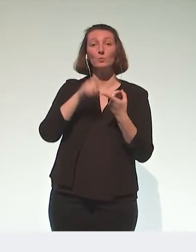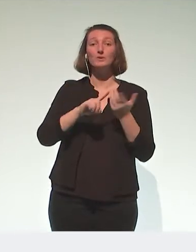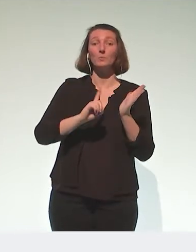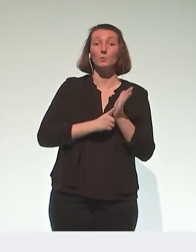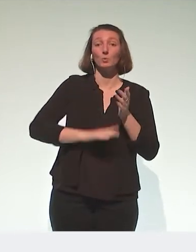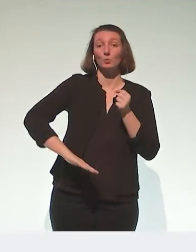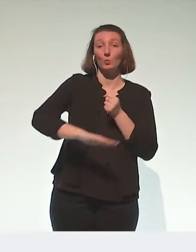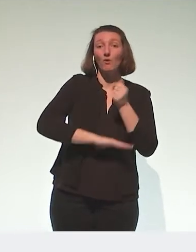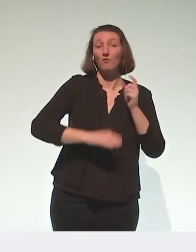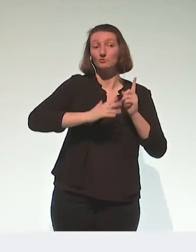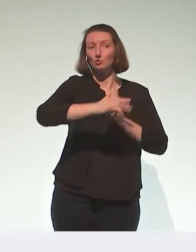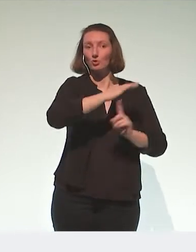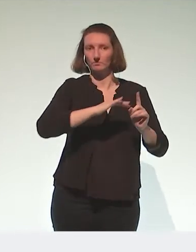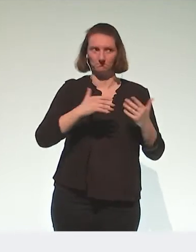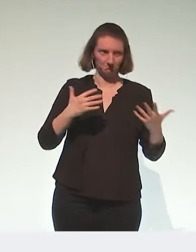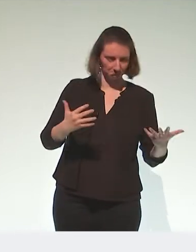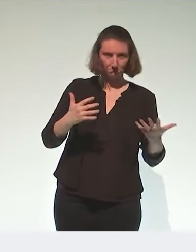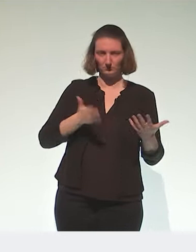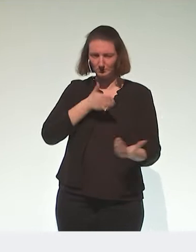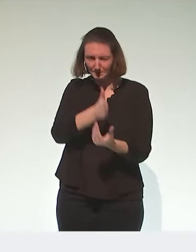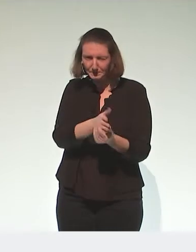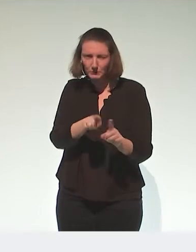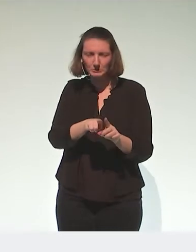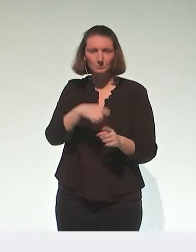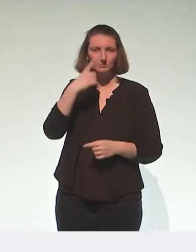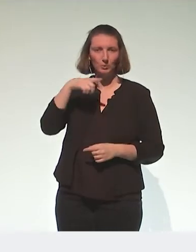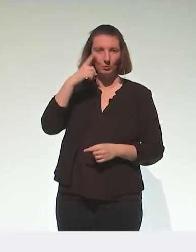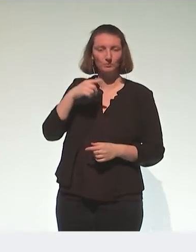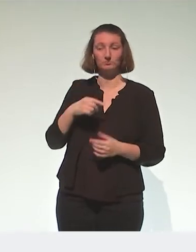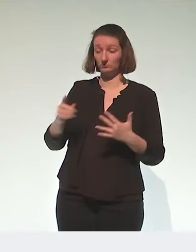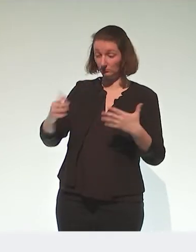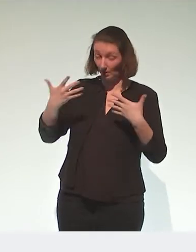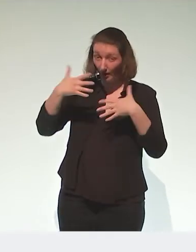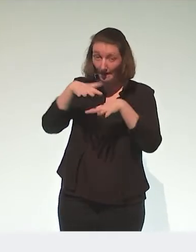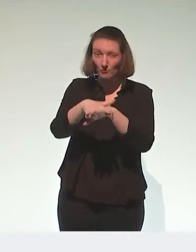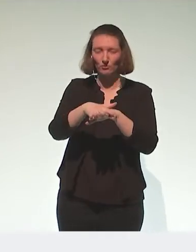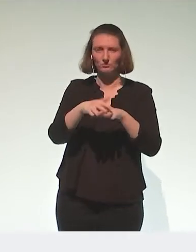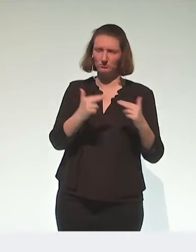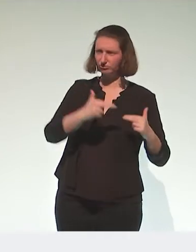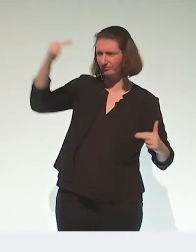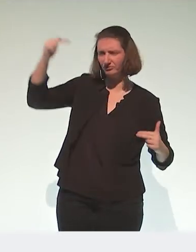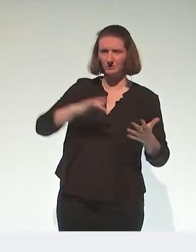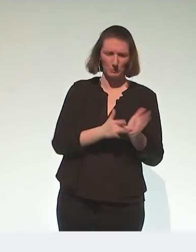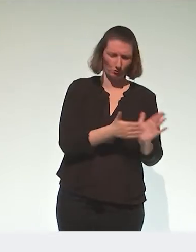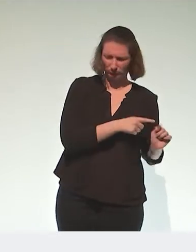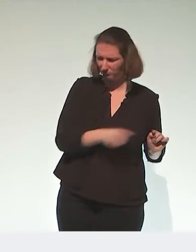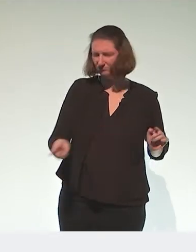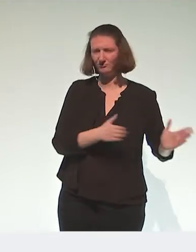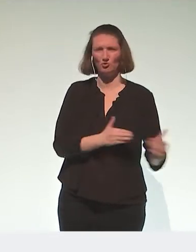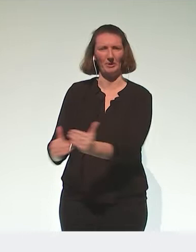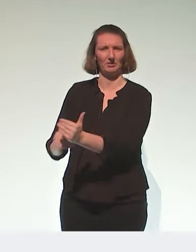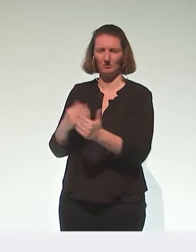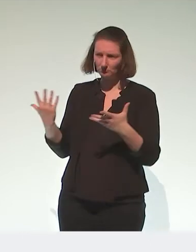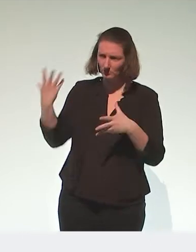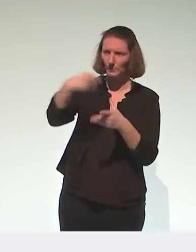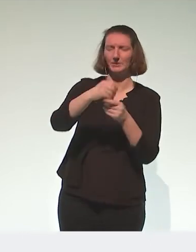The action plan on the European Pillar of Social Rights also seeks to ensure inclusion of persons